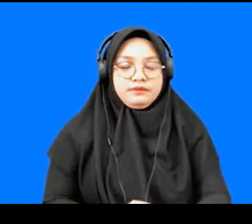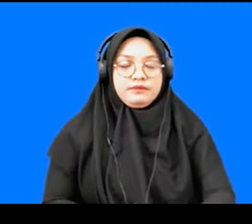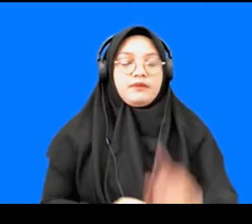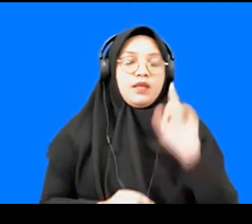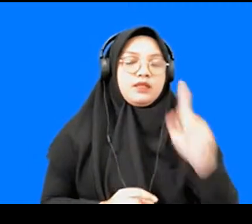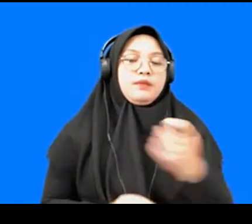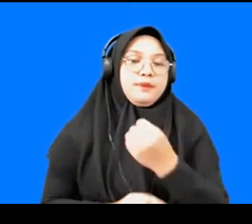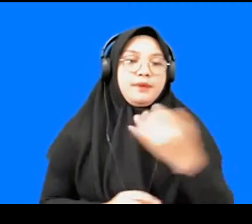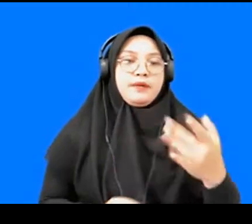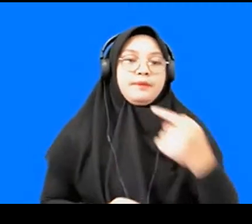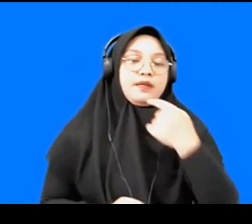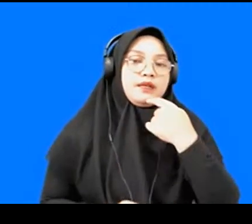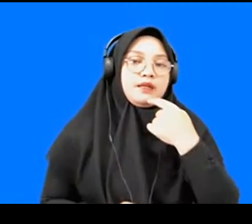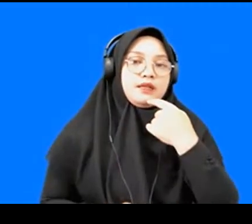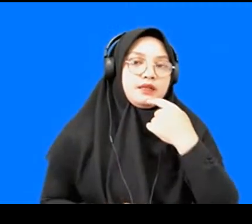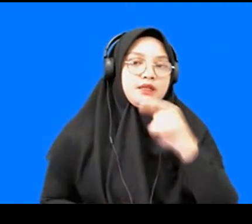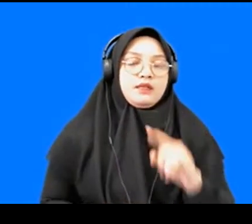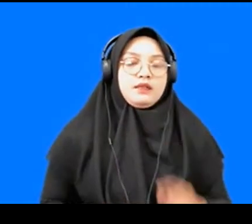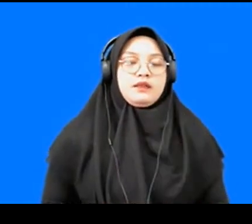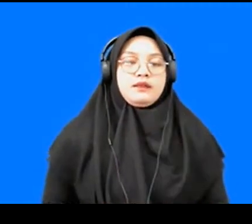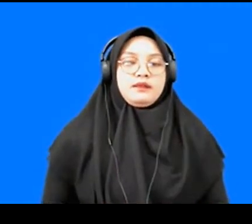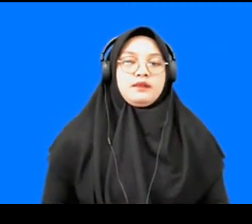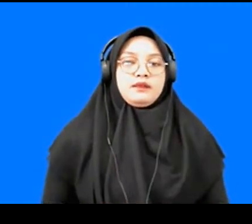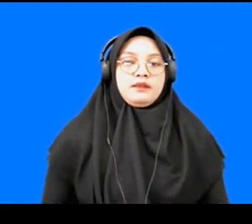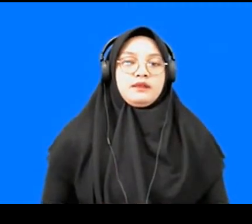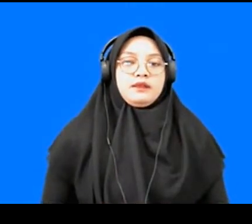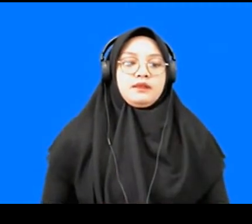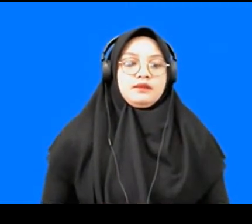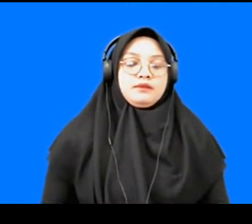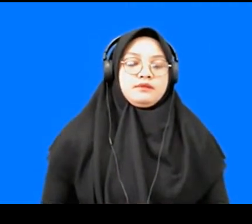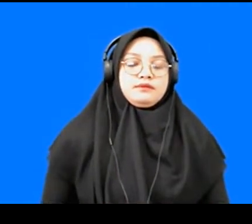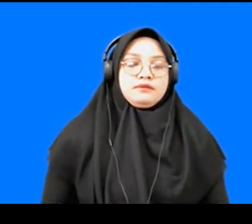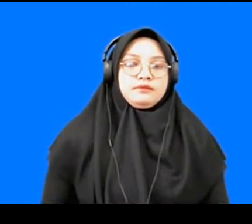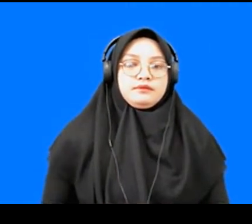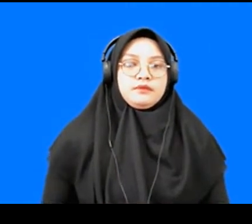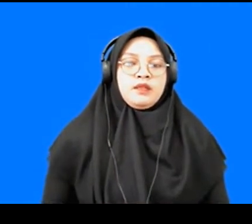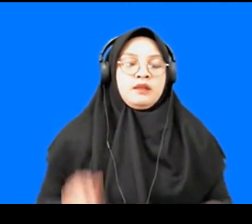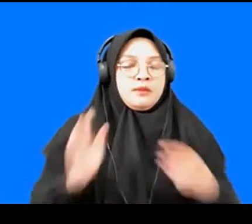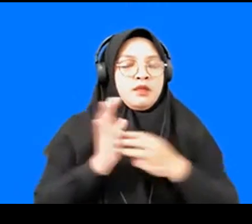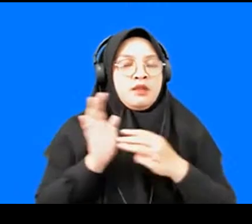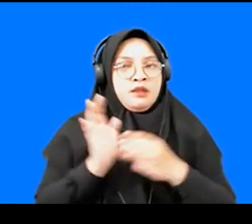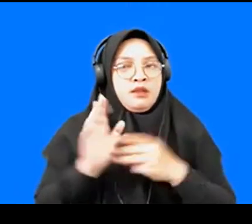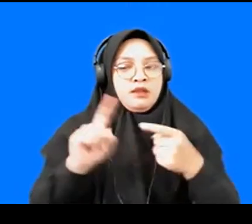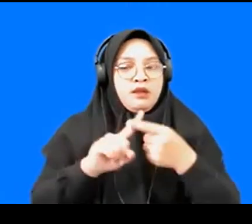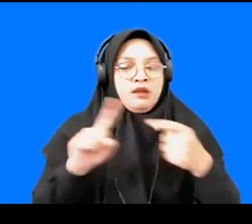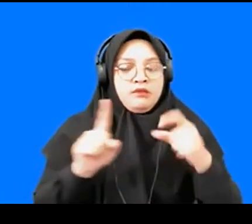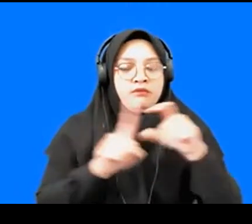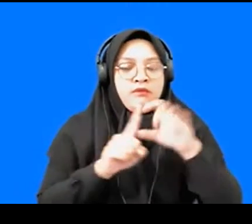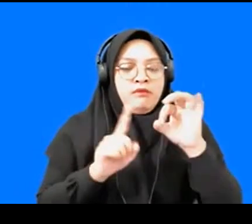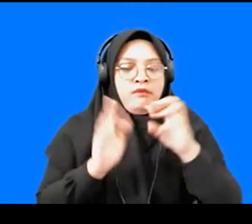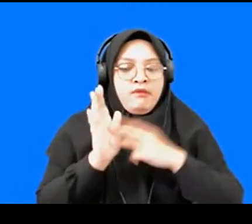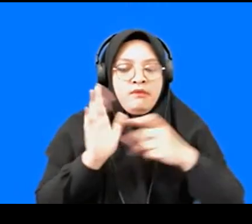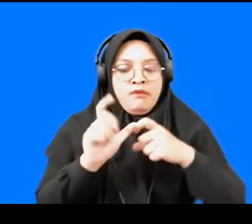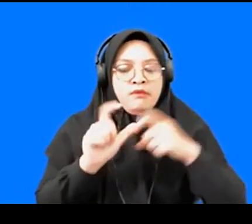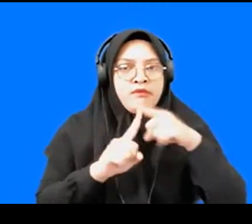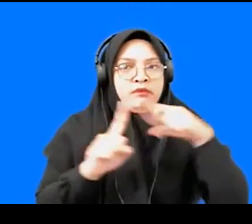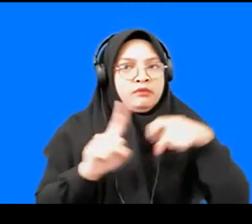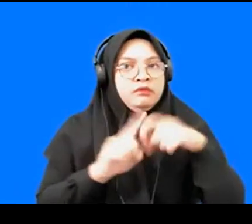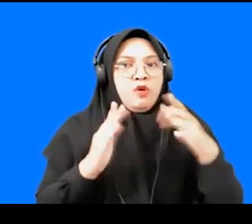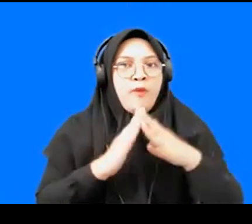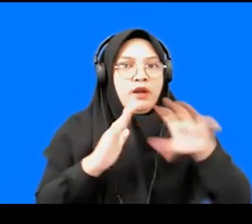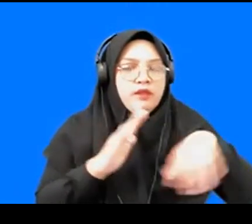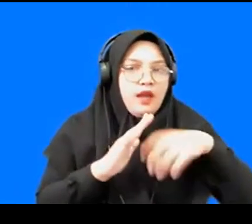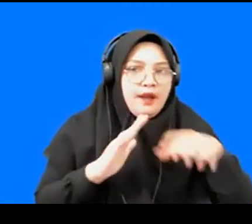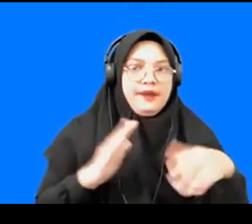we should also go beyond domesticity. It's not only about monetizing care economy, but breaking domesticity